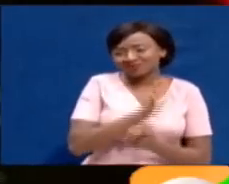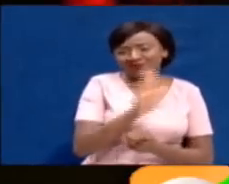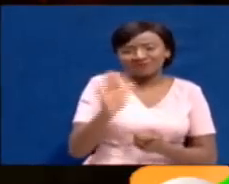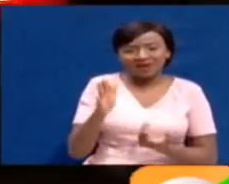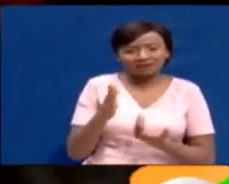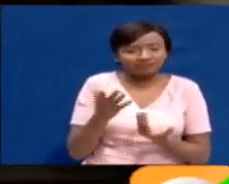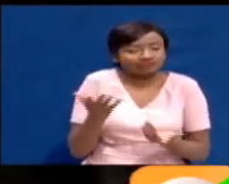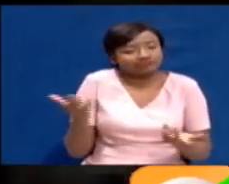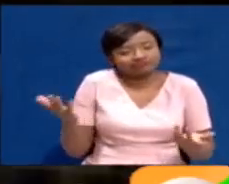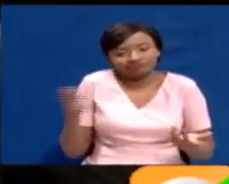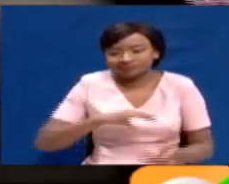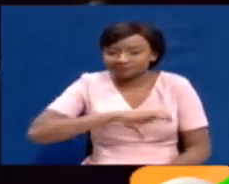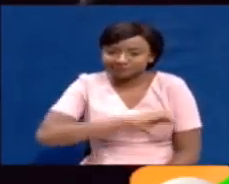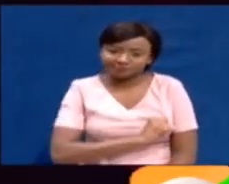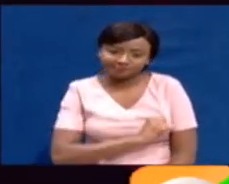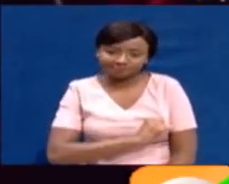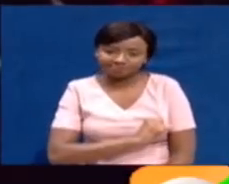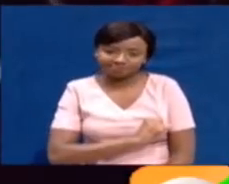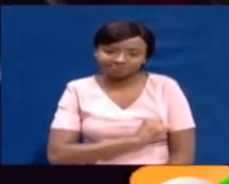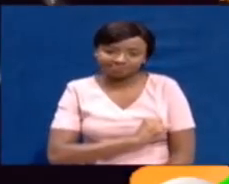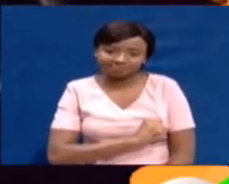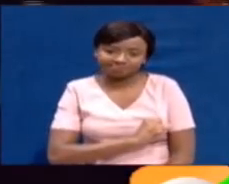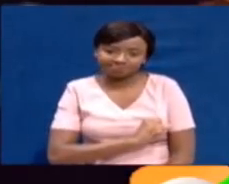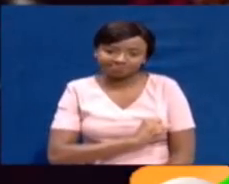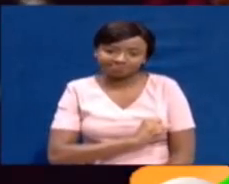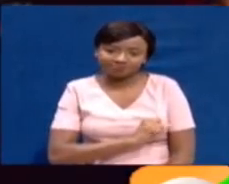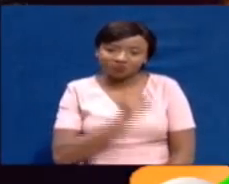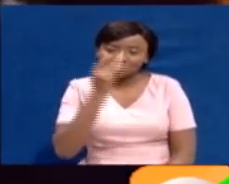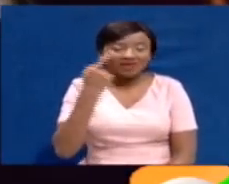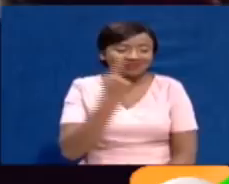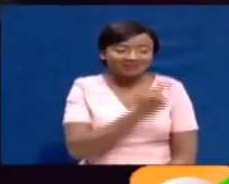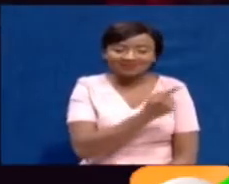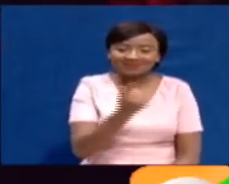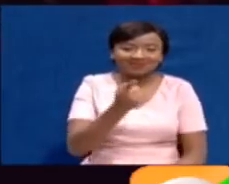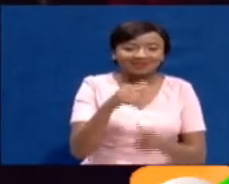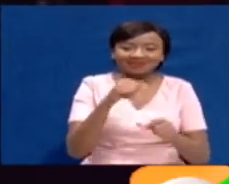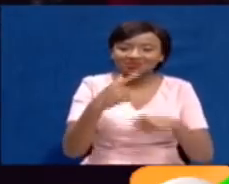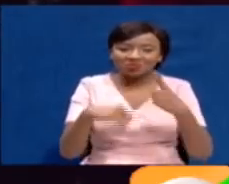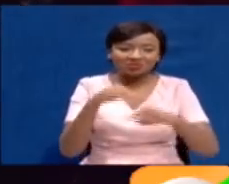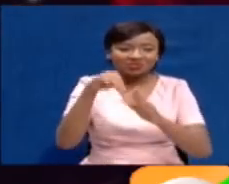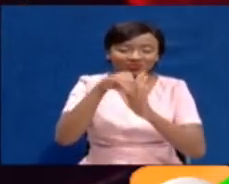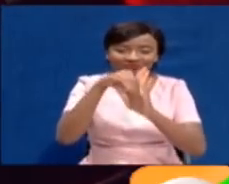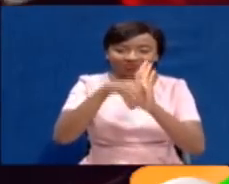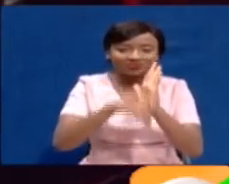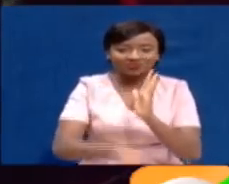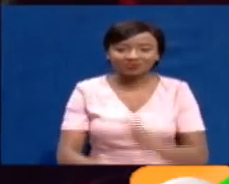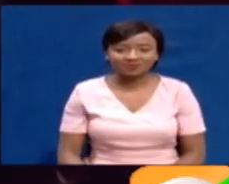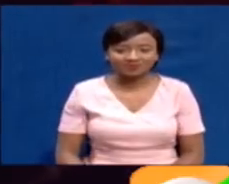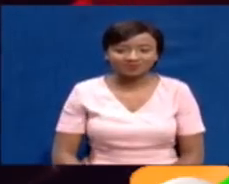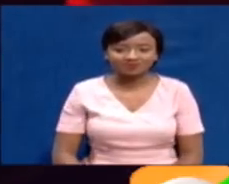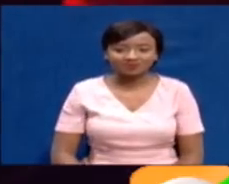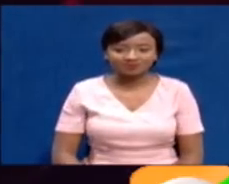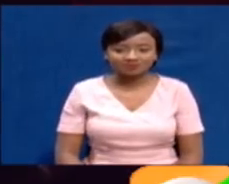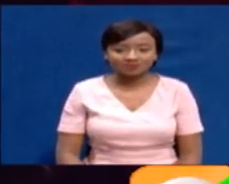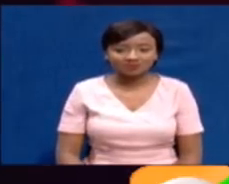are adapting to remain afloat, even as the tide continues to sweep across the landscape.